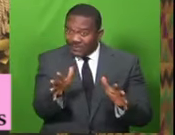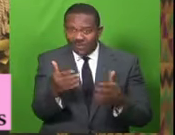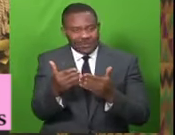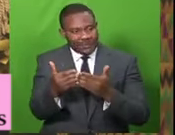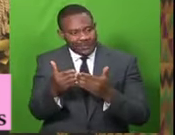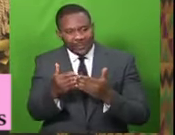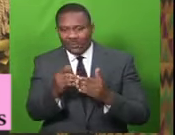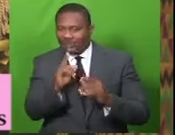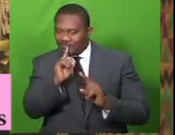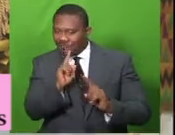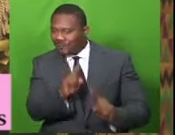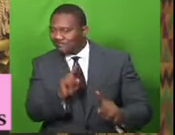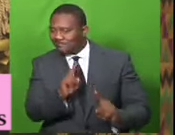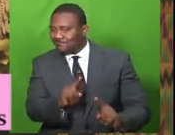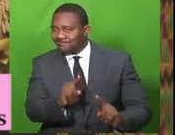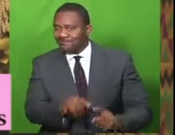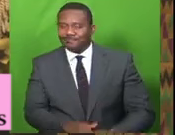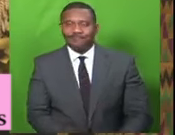can respond.